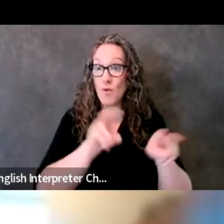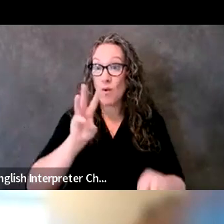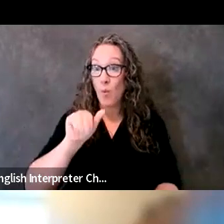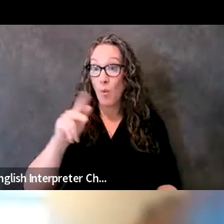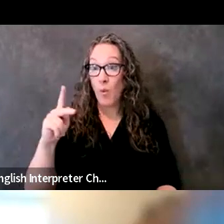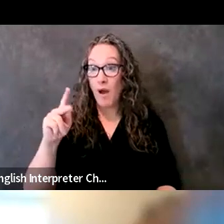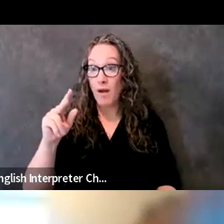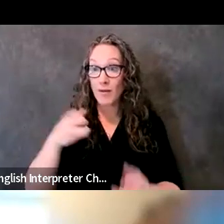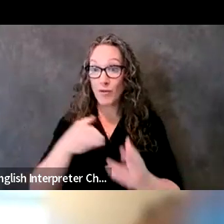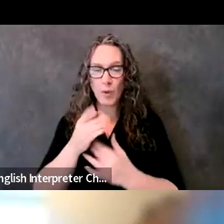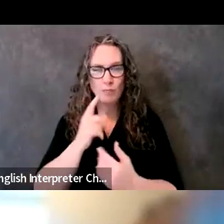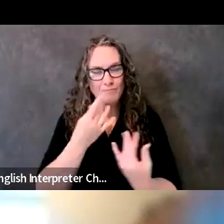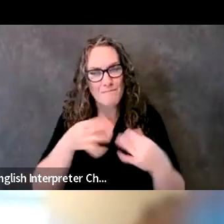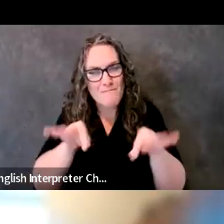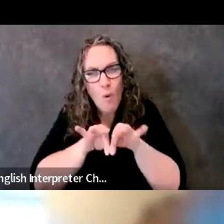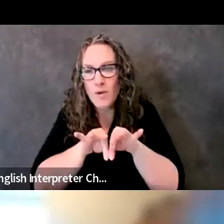shelter. And